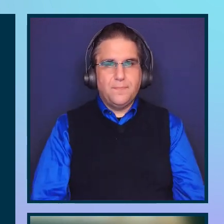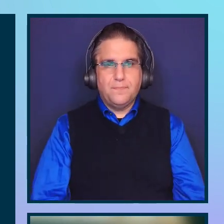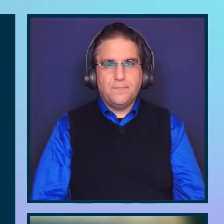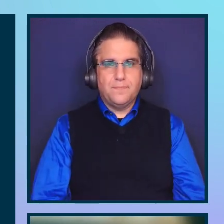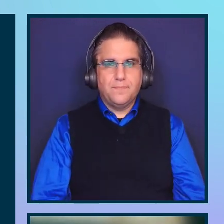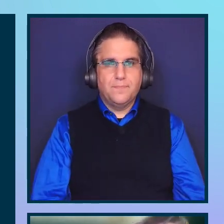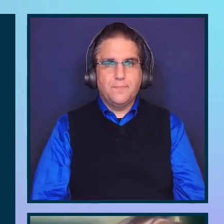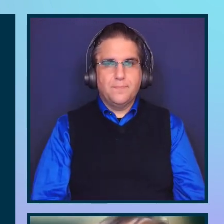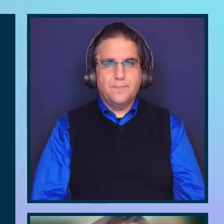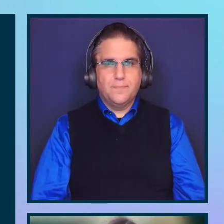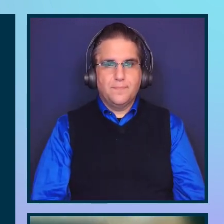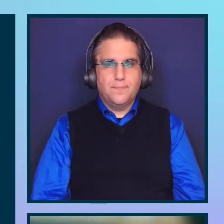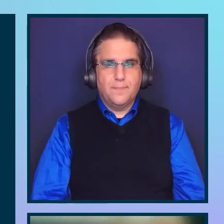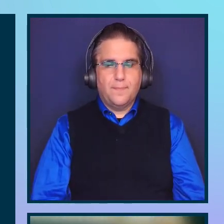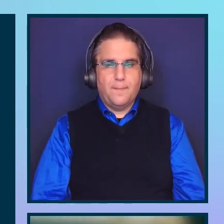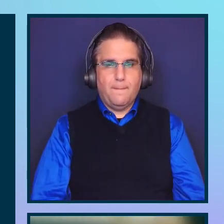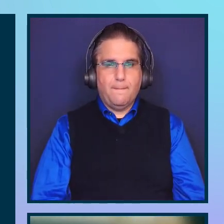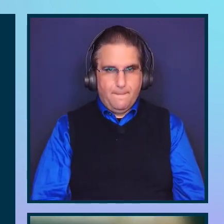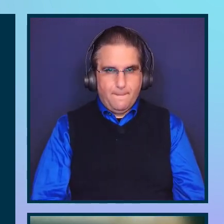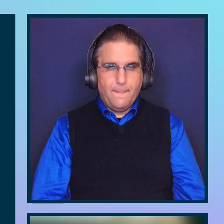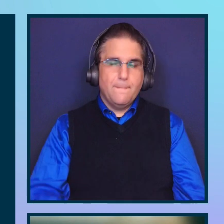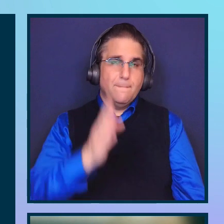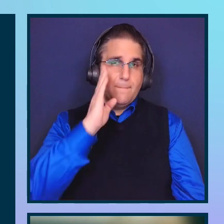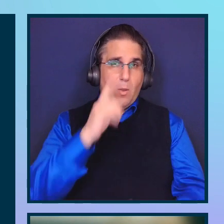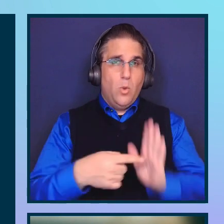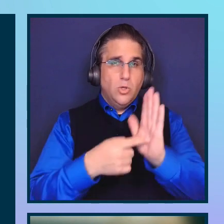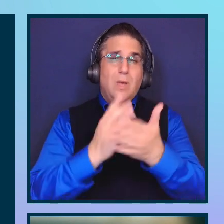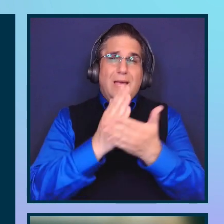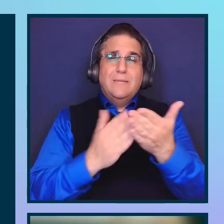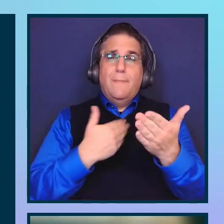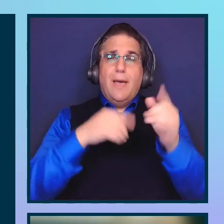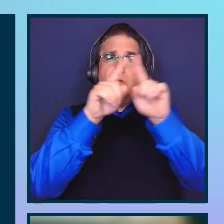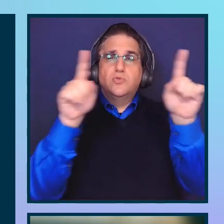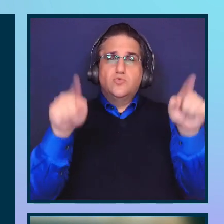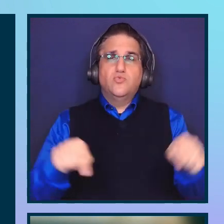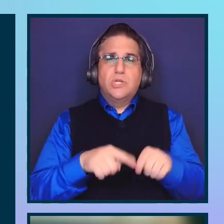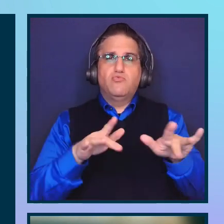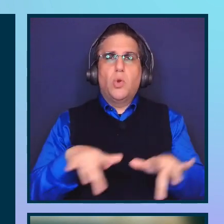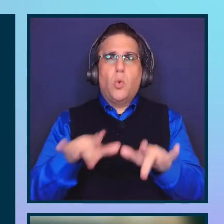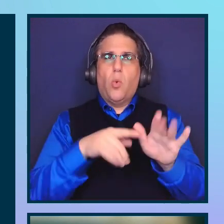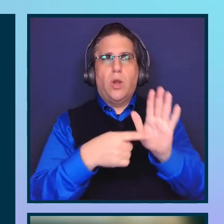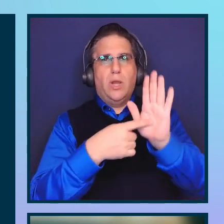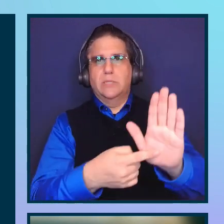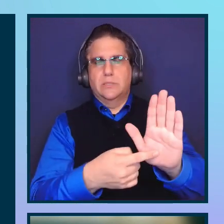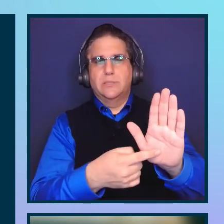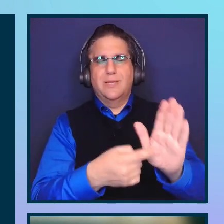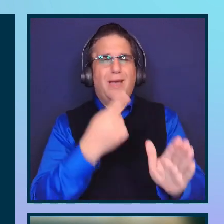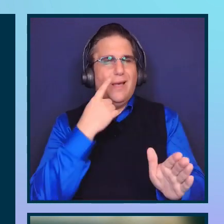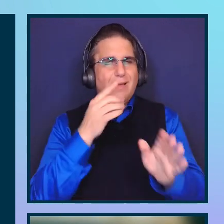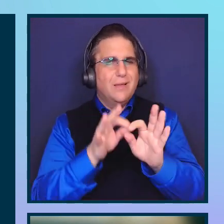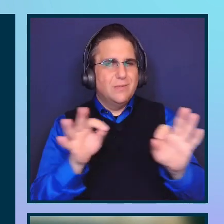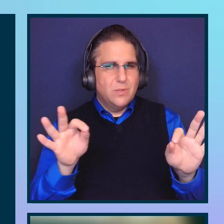So you're going to be seeing some screen recordings here because I think that it is very important for everyone to kind